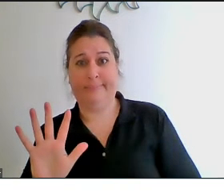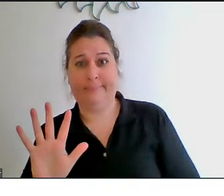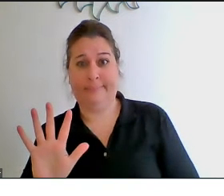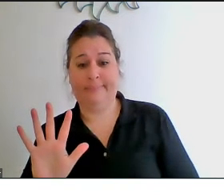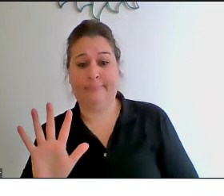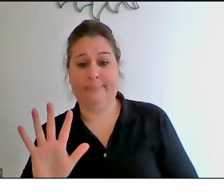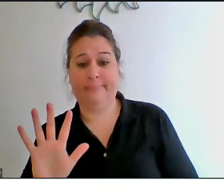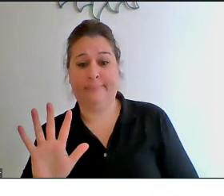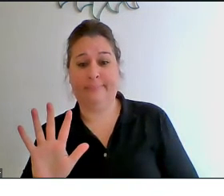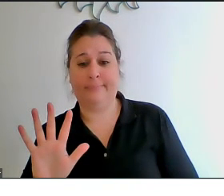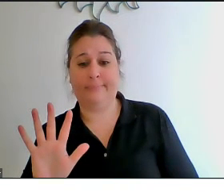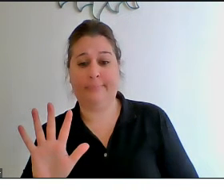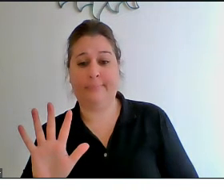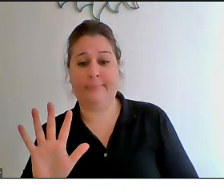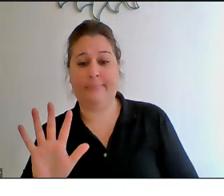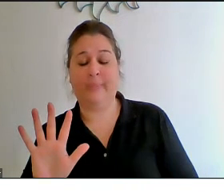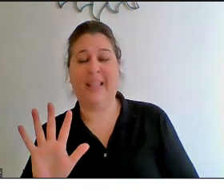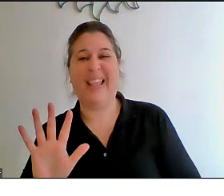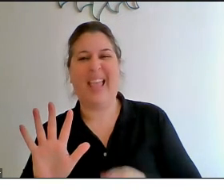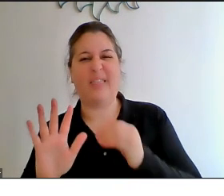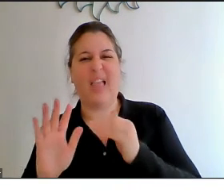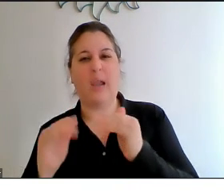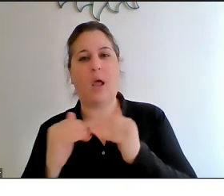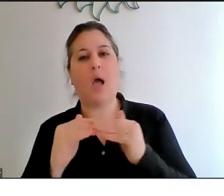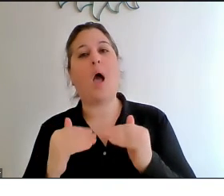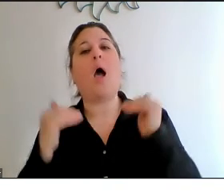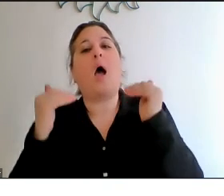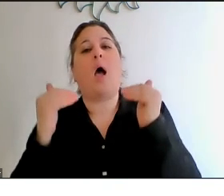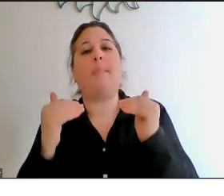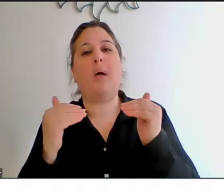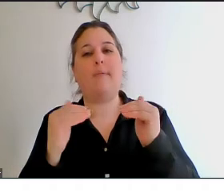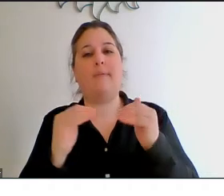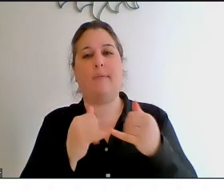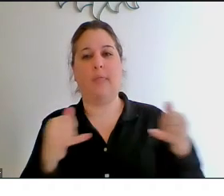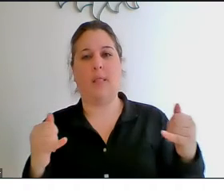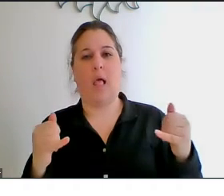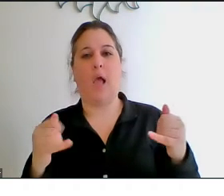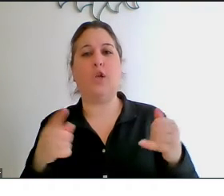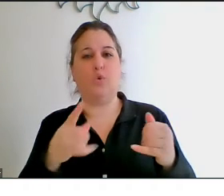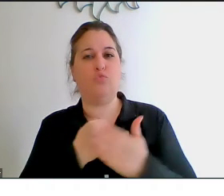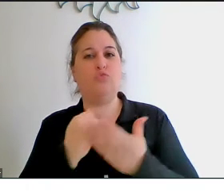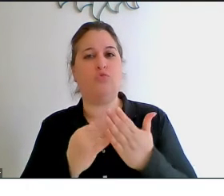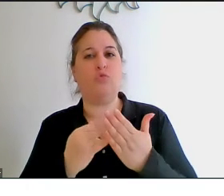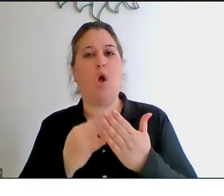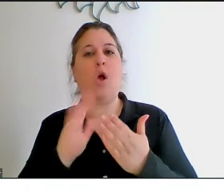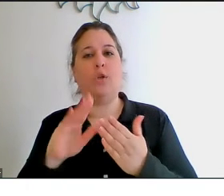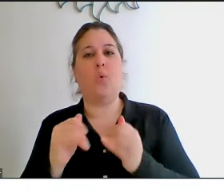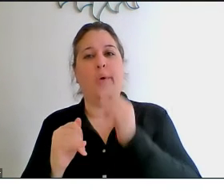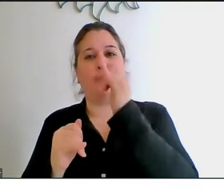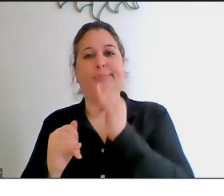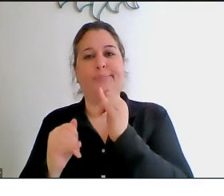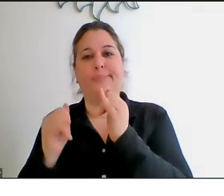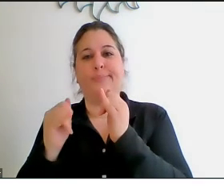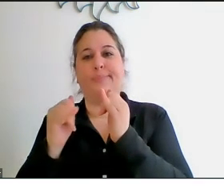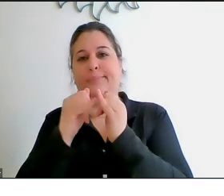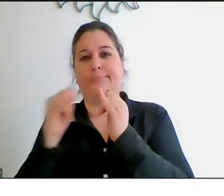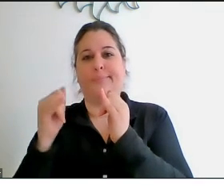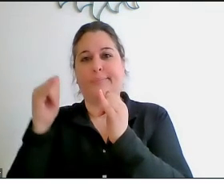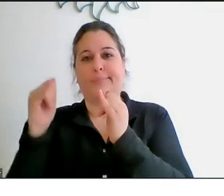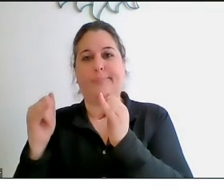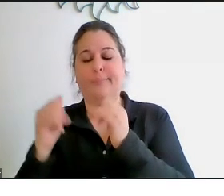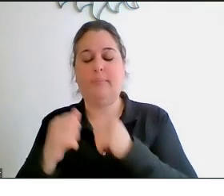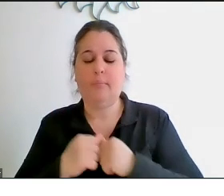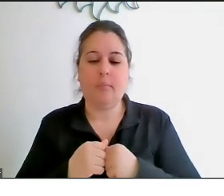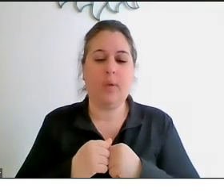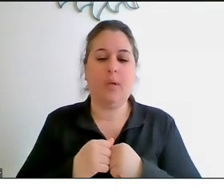right. I'm going to go above 5 to show that I'm going to do the second number. So it says minus 3. Ooh, minus means I'm going backwards. So I'm going